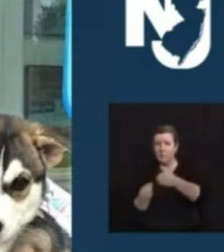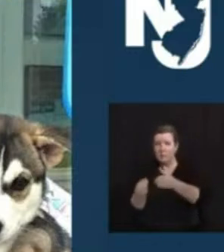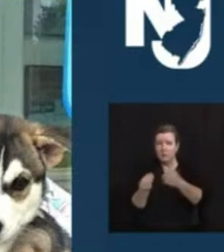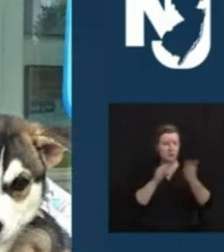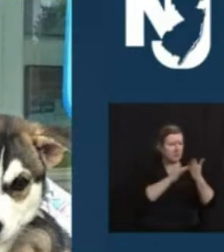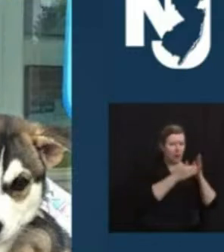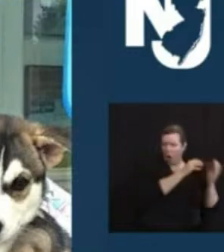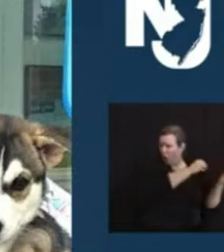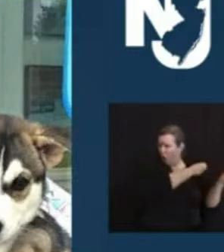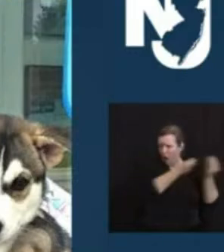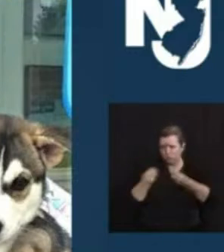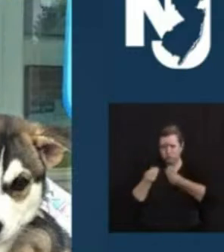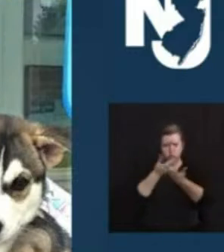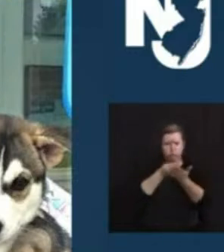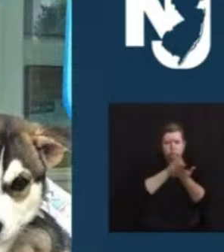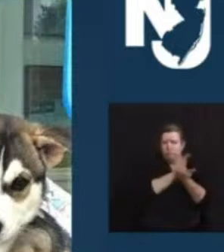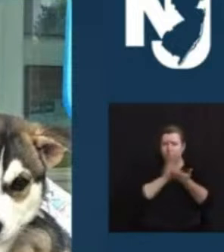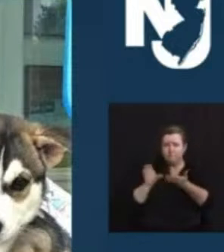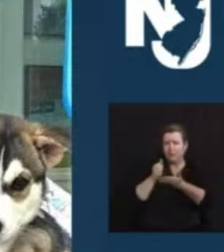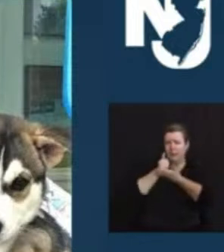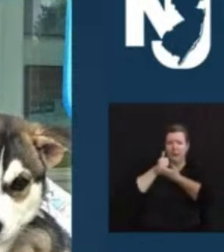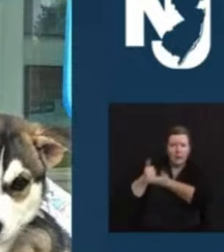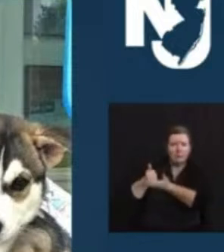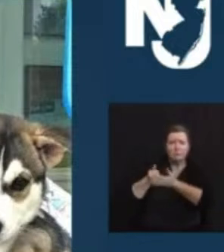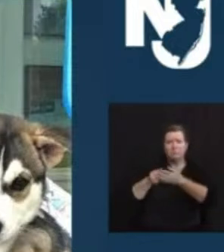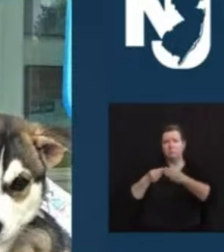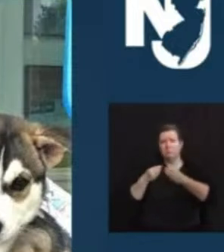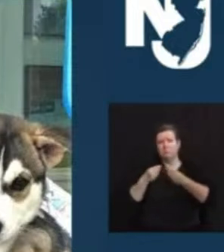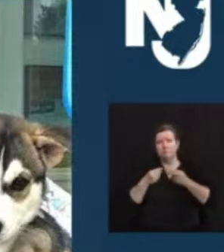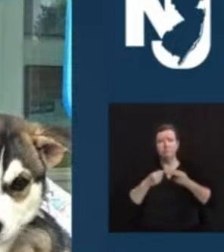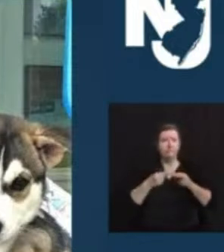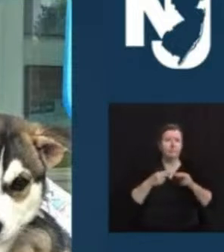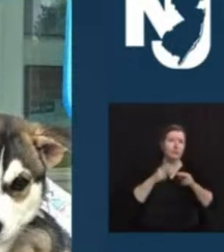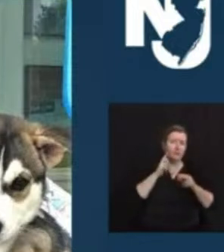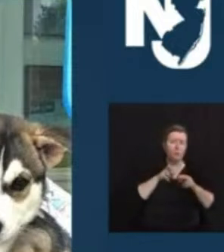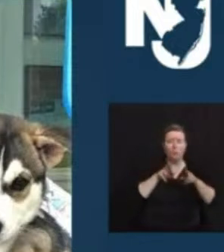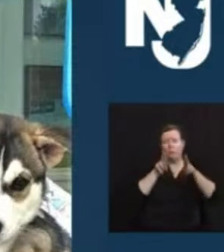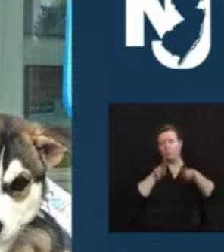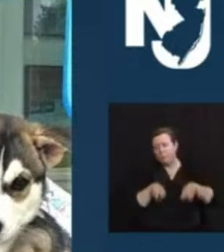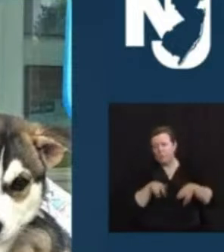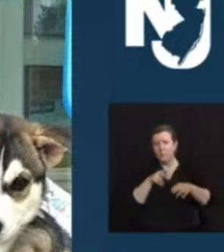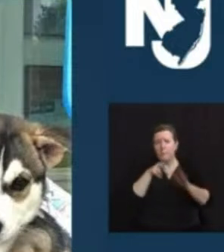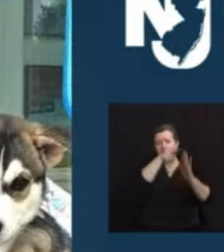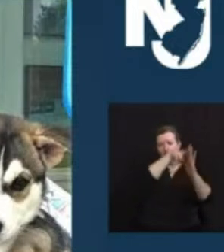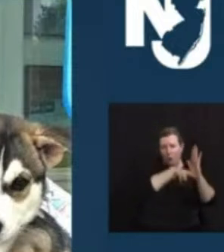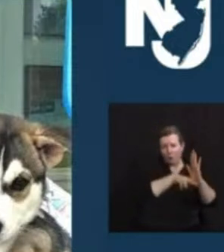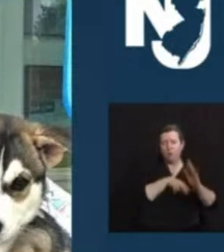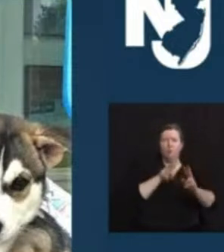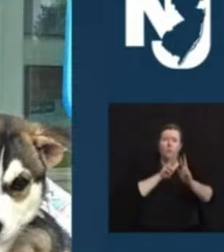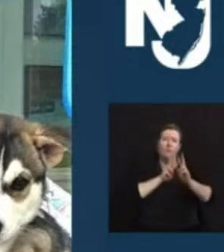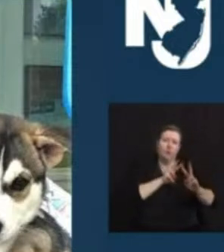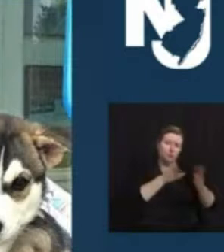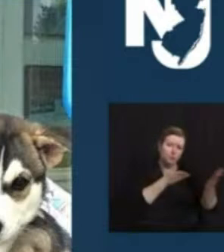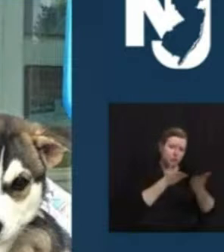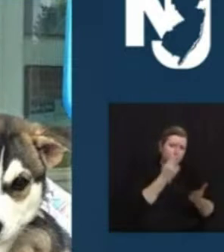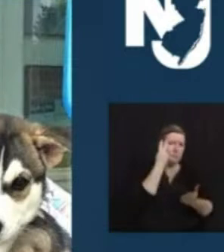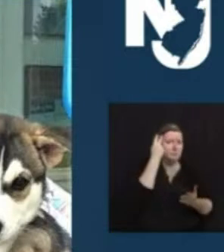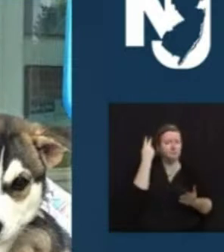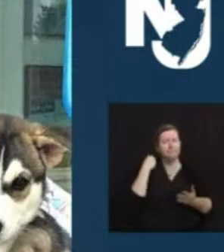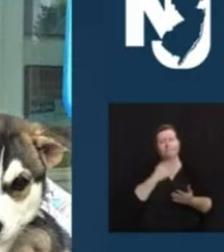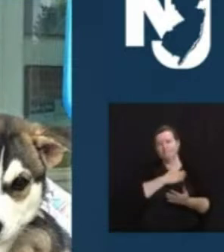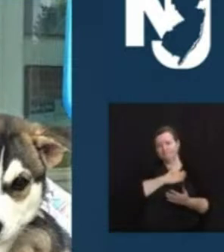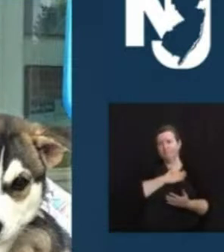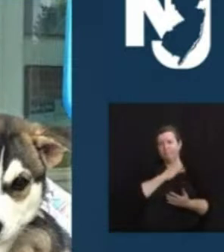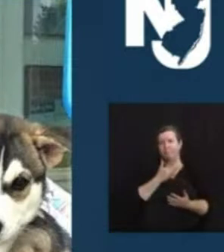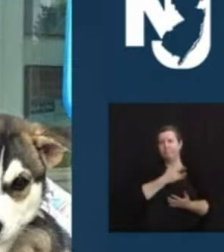Just an extraordinary. So to Mayor Moriaco and to everybody in Glen Rock, hats off to you. I also noted to